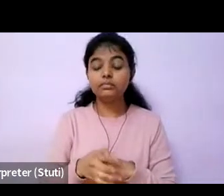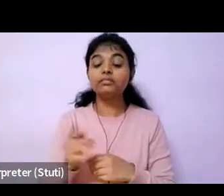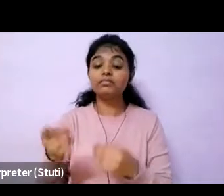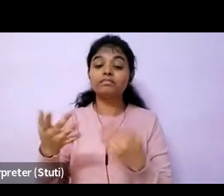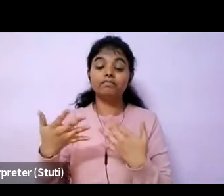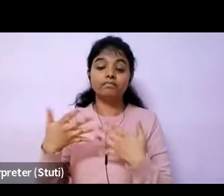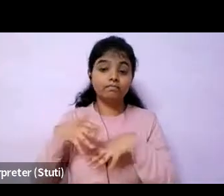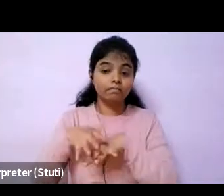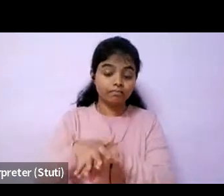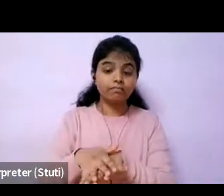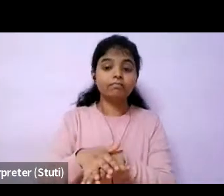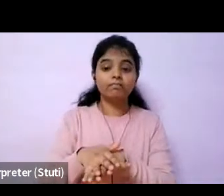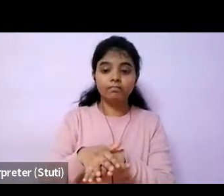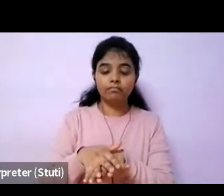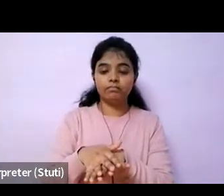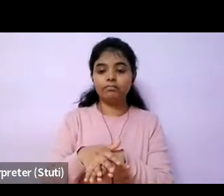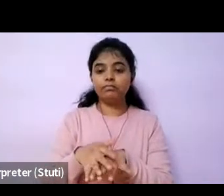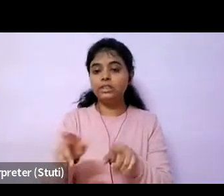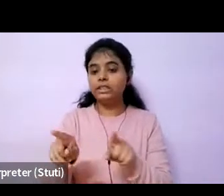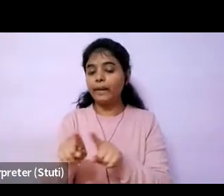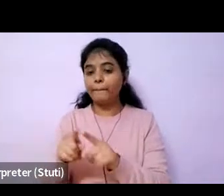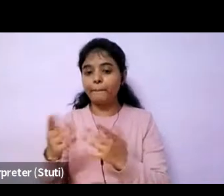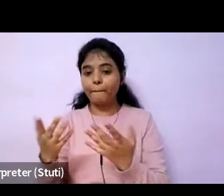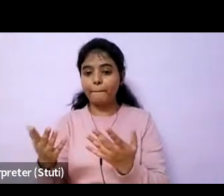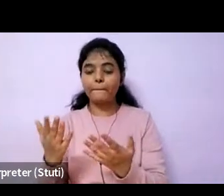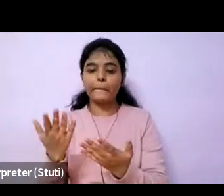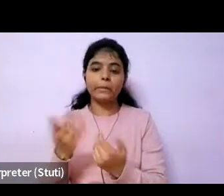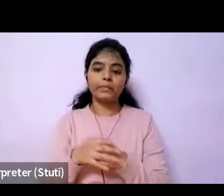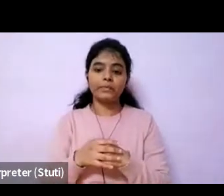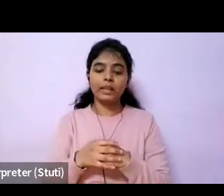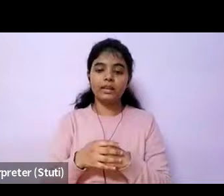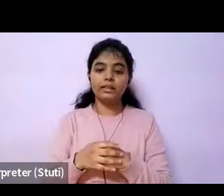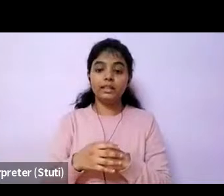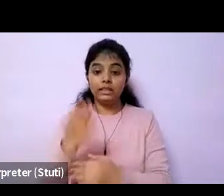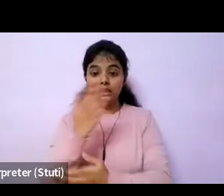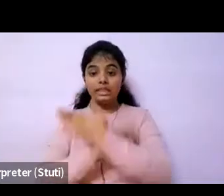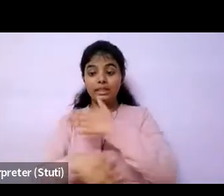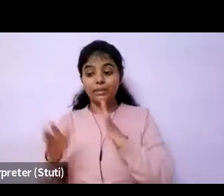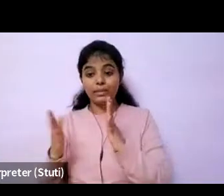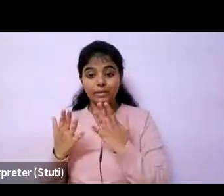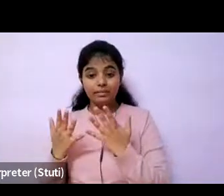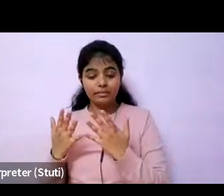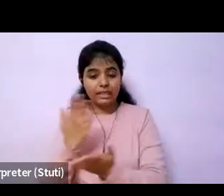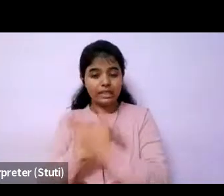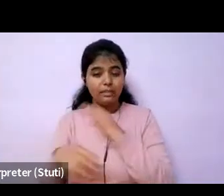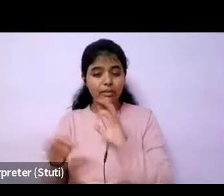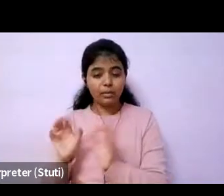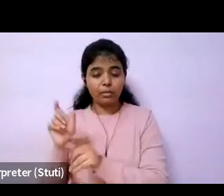to an ableist, non-disabled viewpoints, yes, of course, because